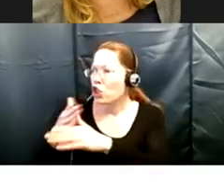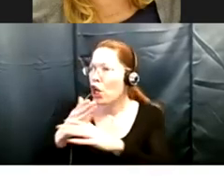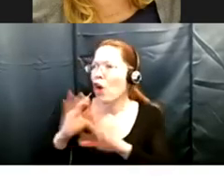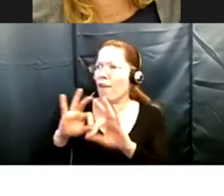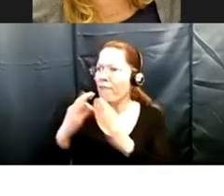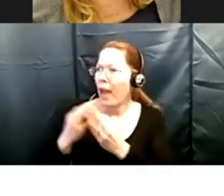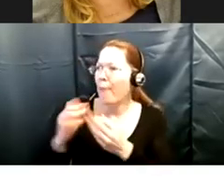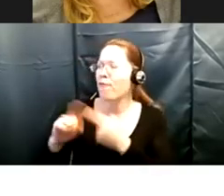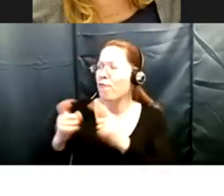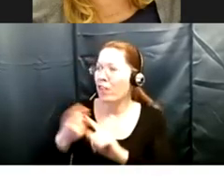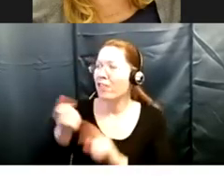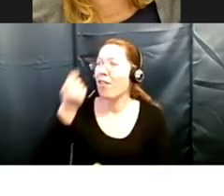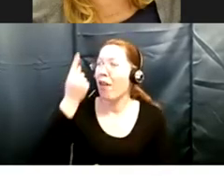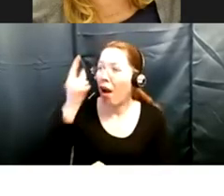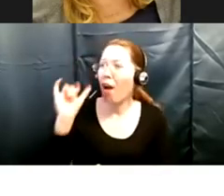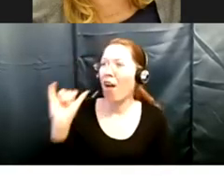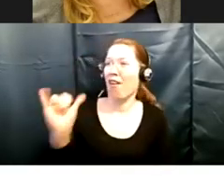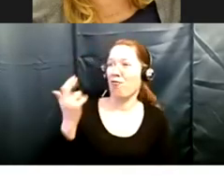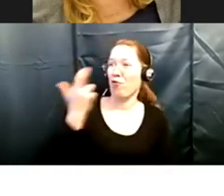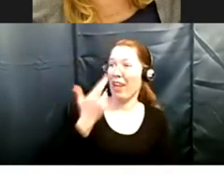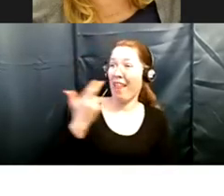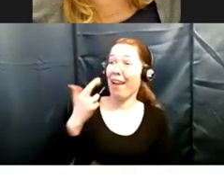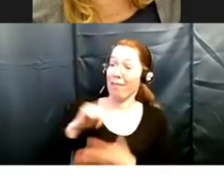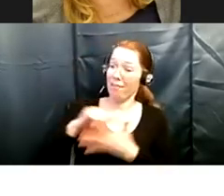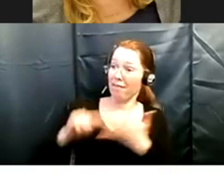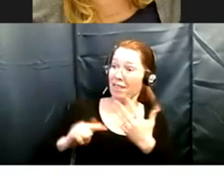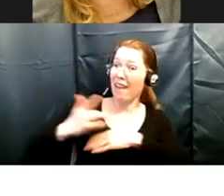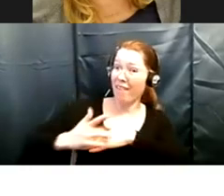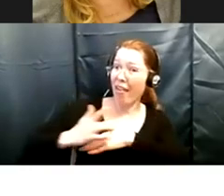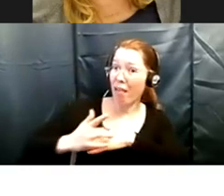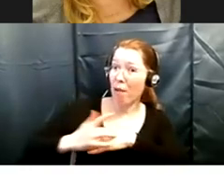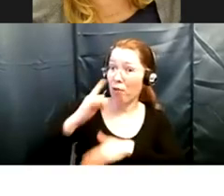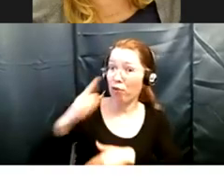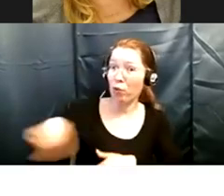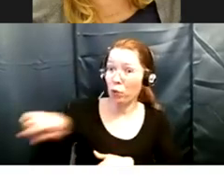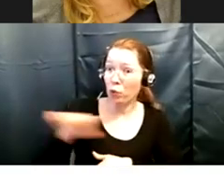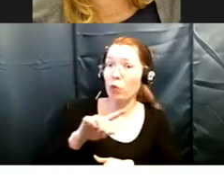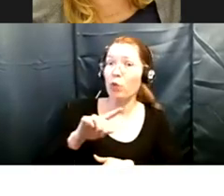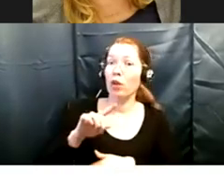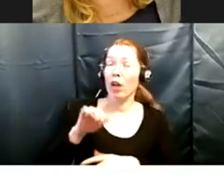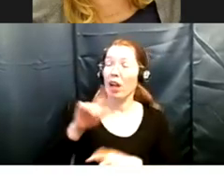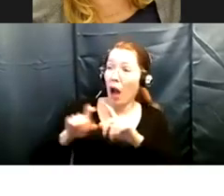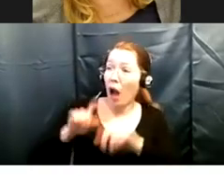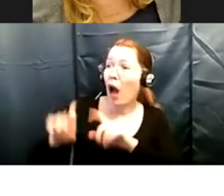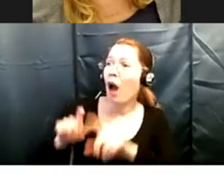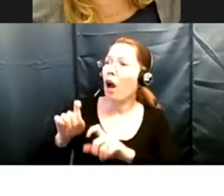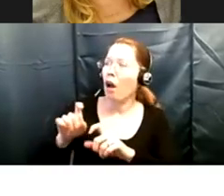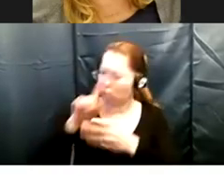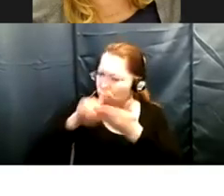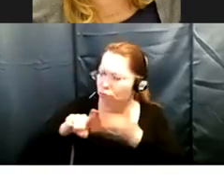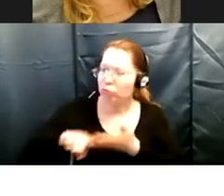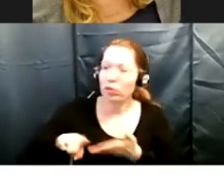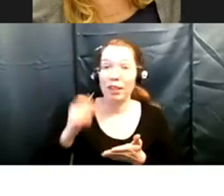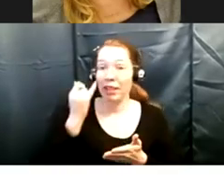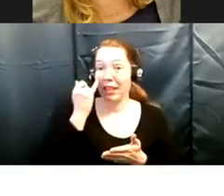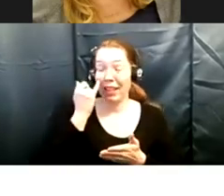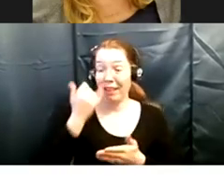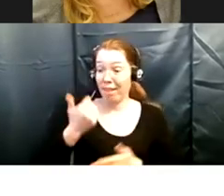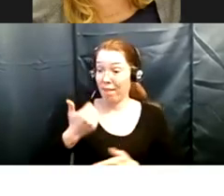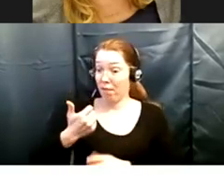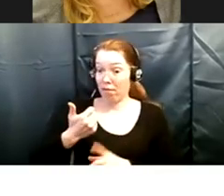and make sure they know, it's out there and they're asking questions. And if you can't ask the